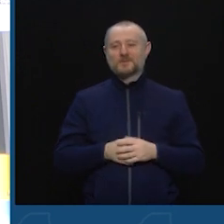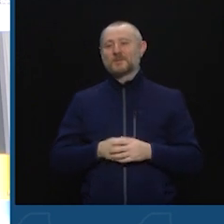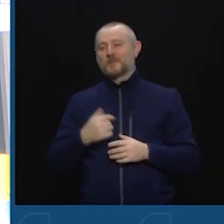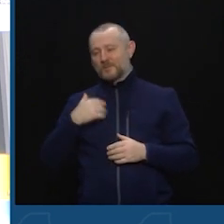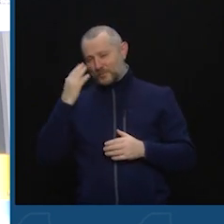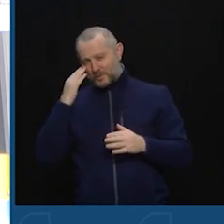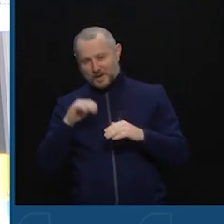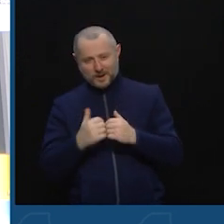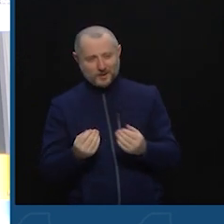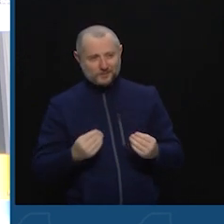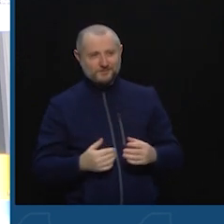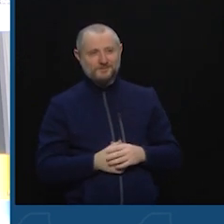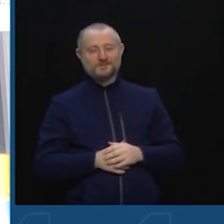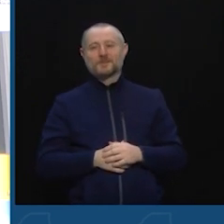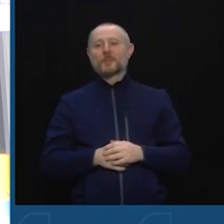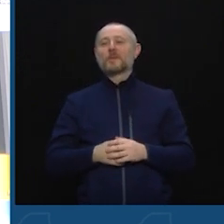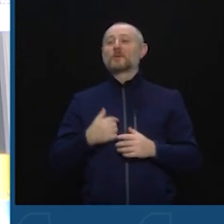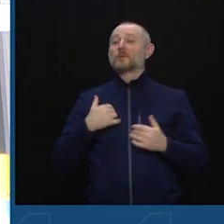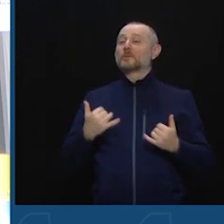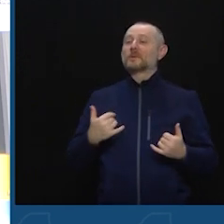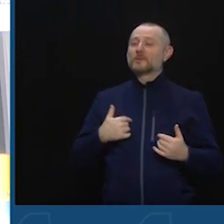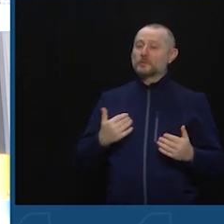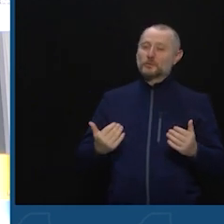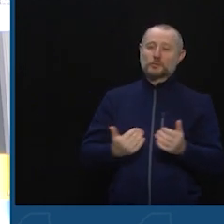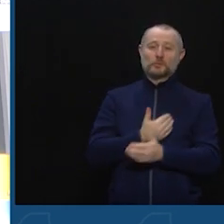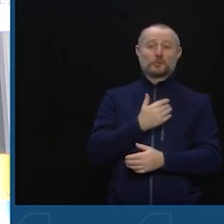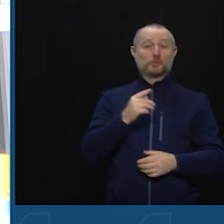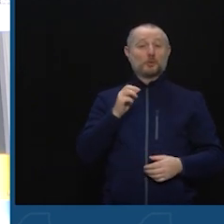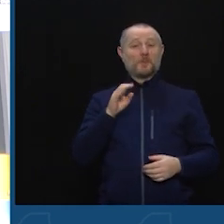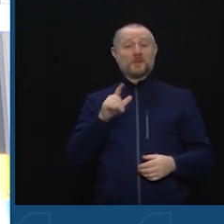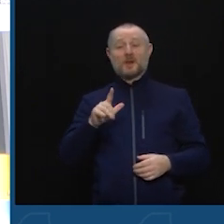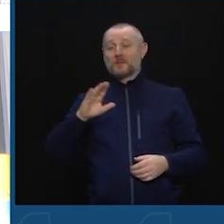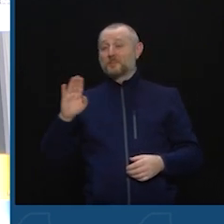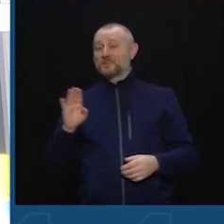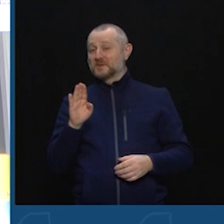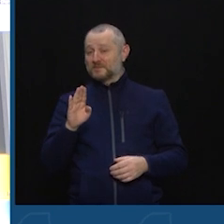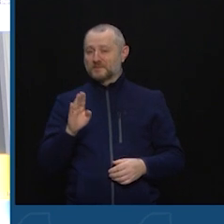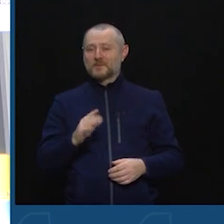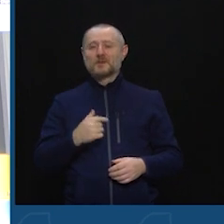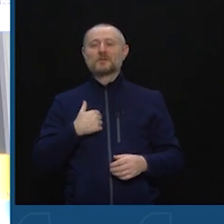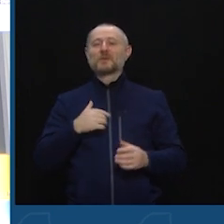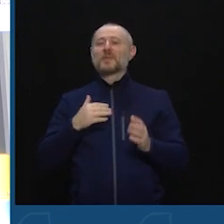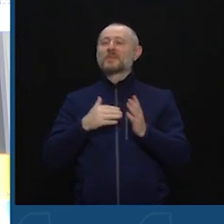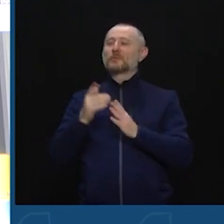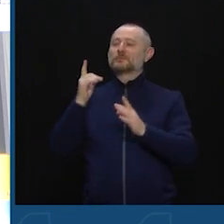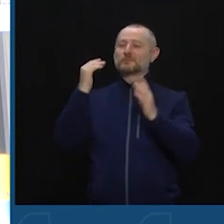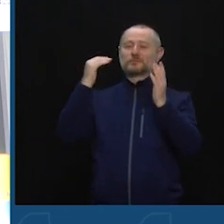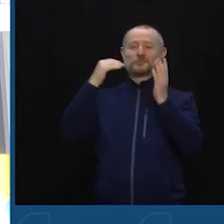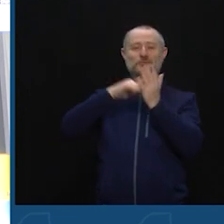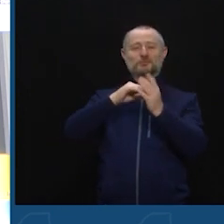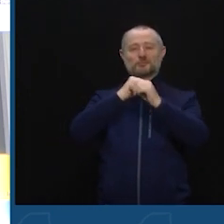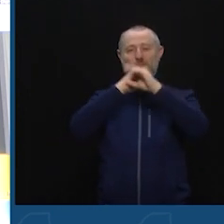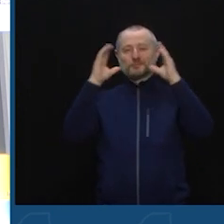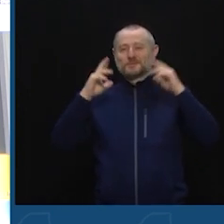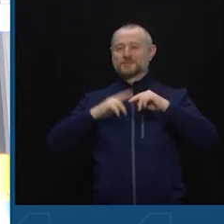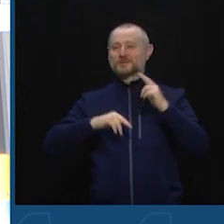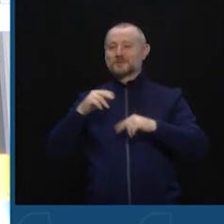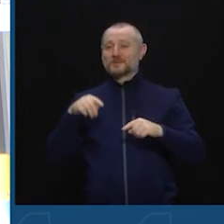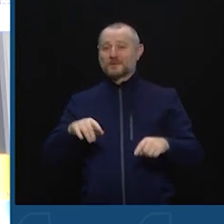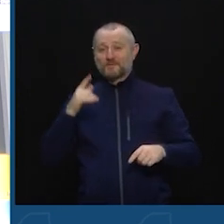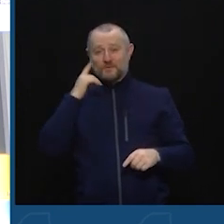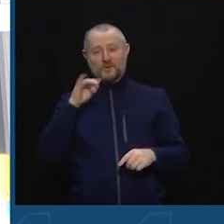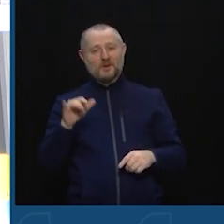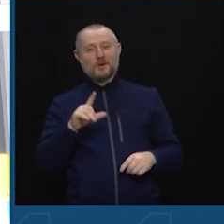But now, with the new Terminal B, we are completely reimagining how we build airports for the 21st